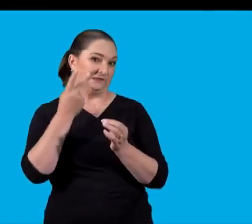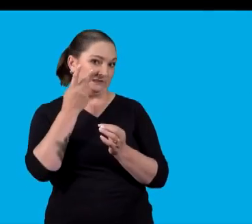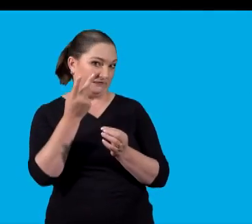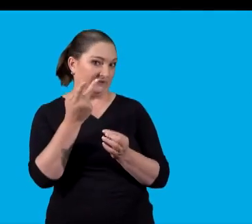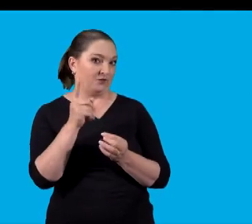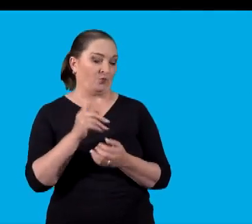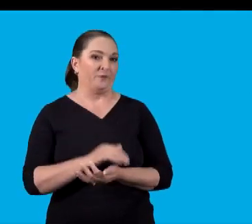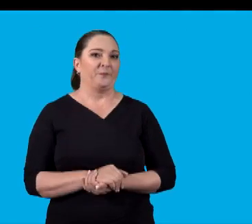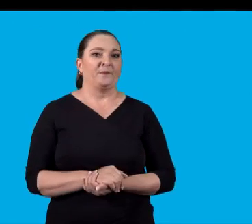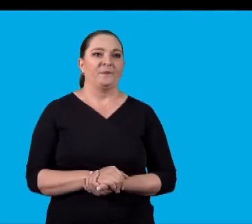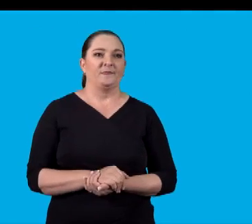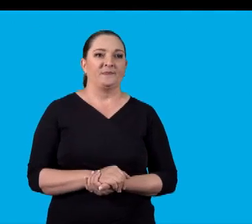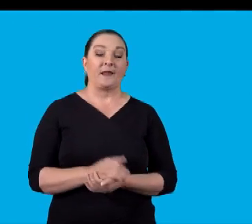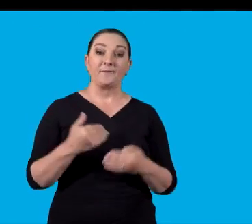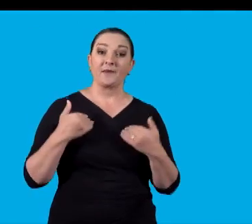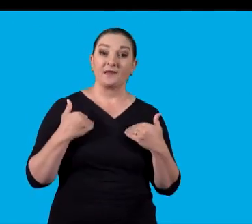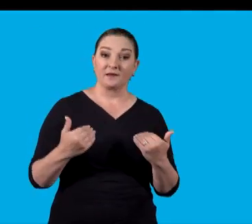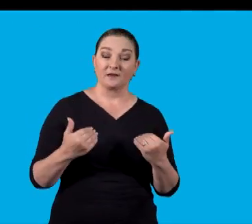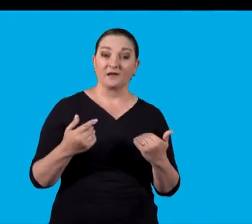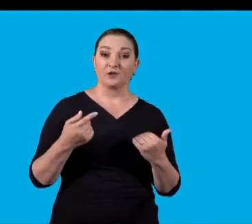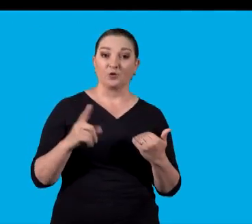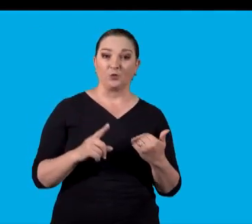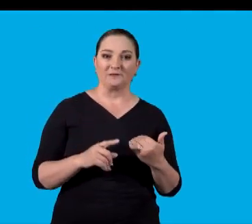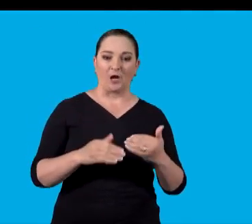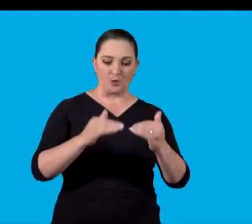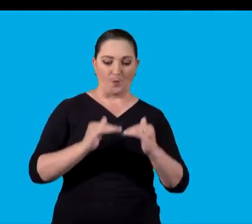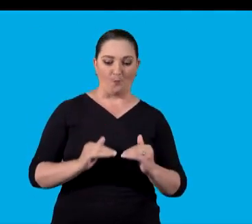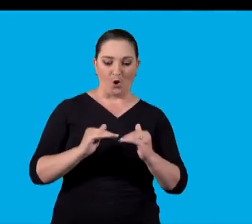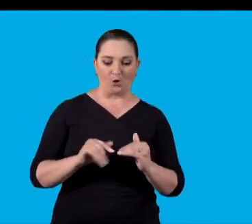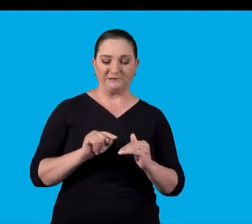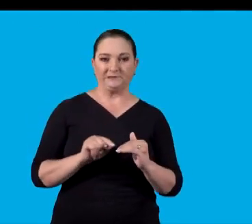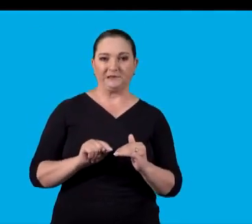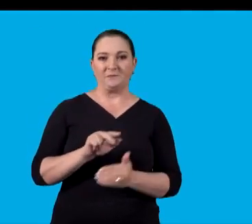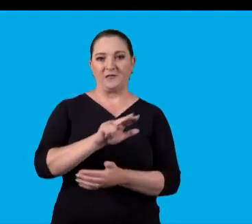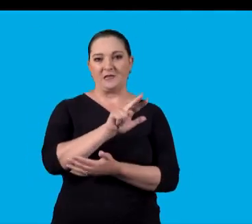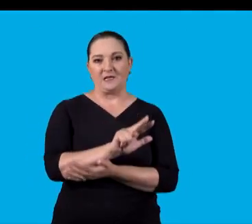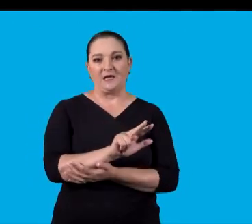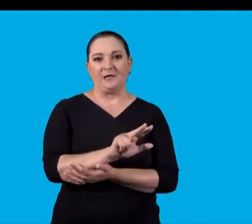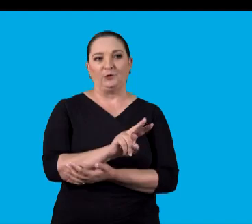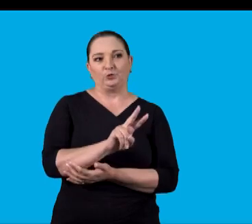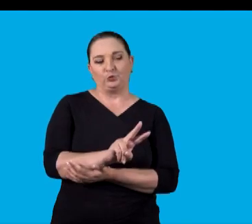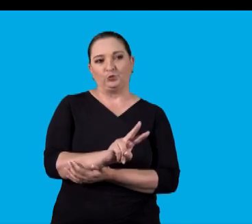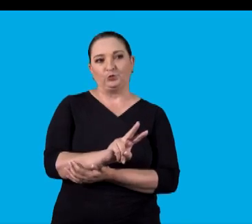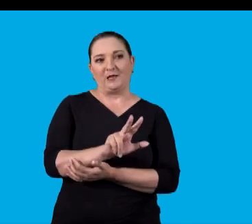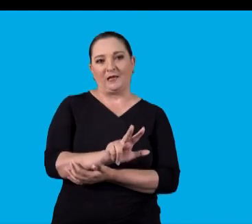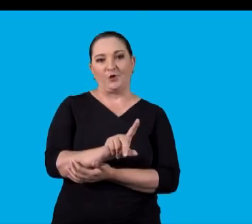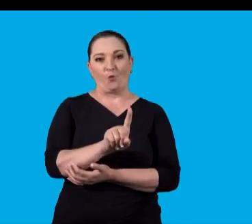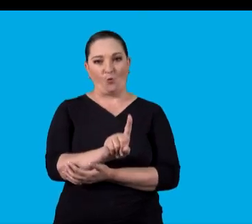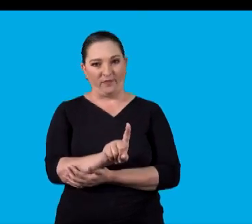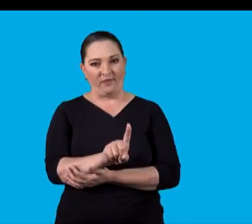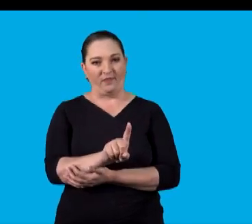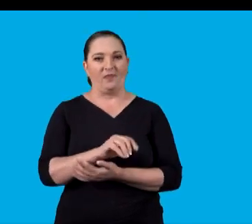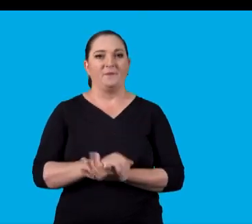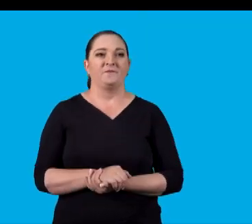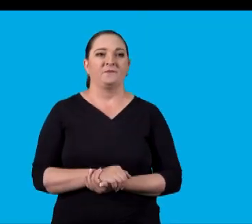Please follow my instructions. You begin with the amount at the bottom, which is 8,281,000. So I